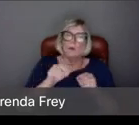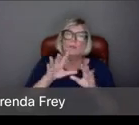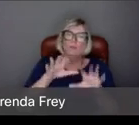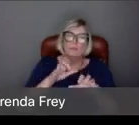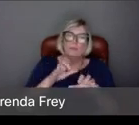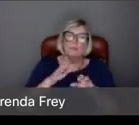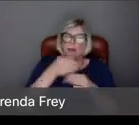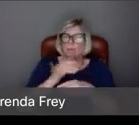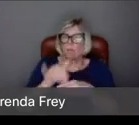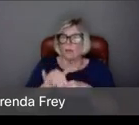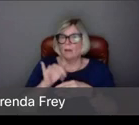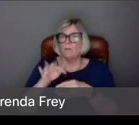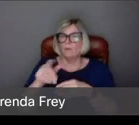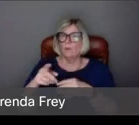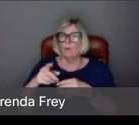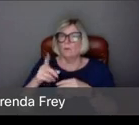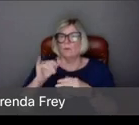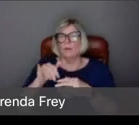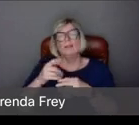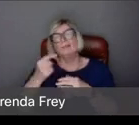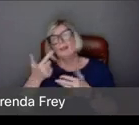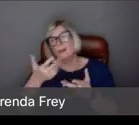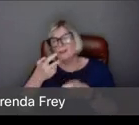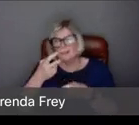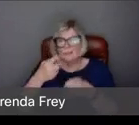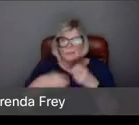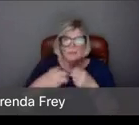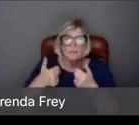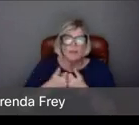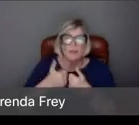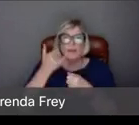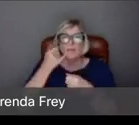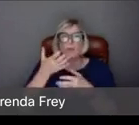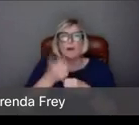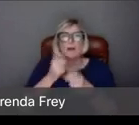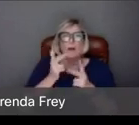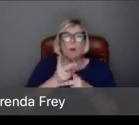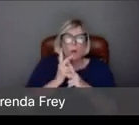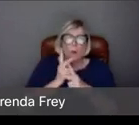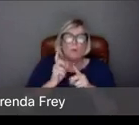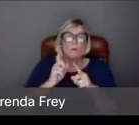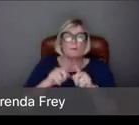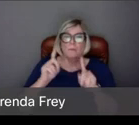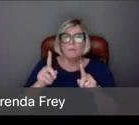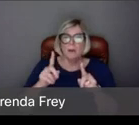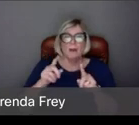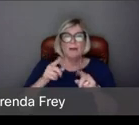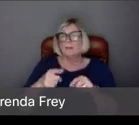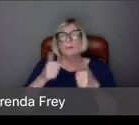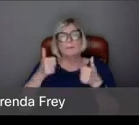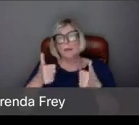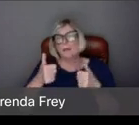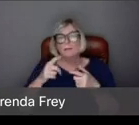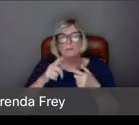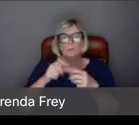And it's a little bit of an inconvenience if you're looking to get a loan. However, it's the best thing out there to protect you